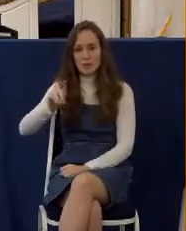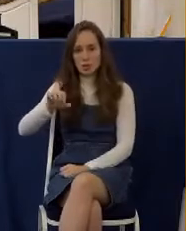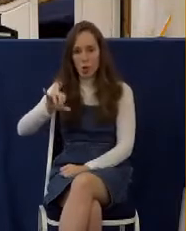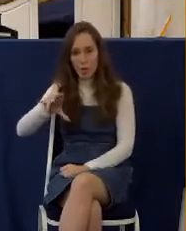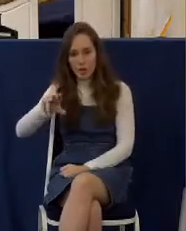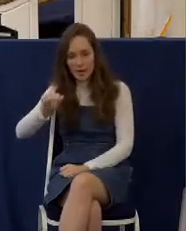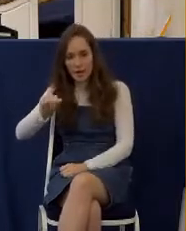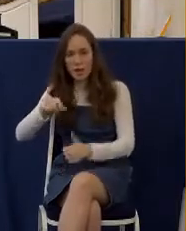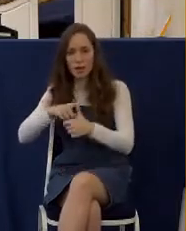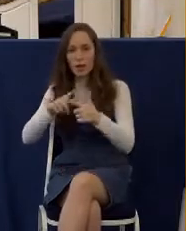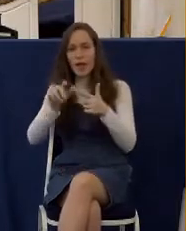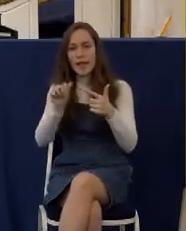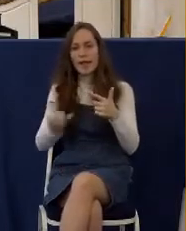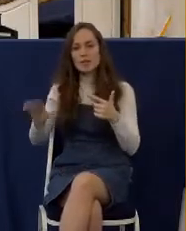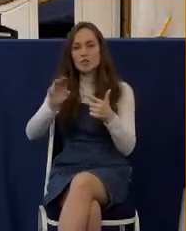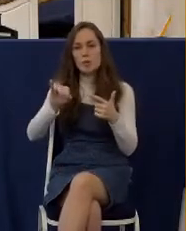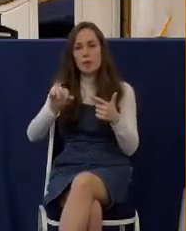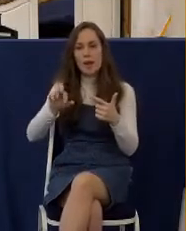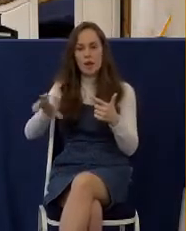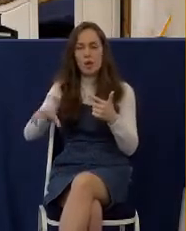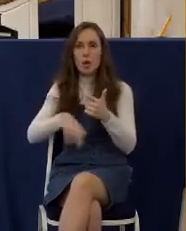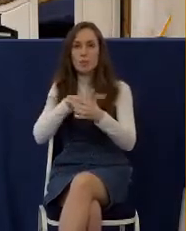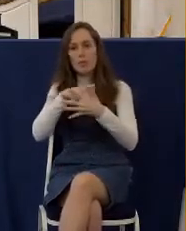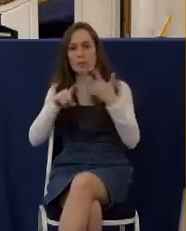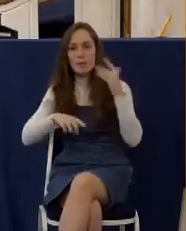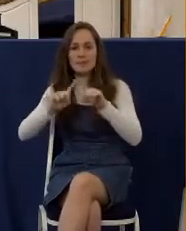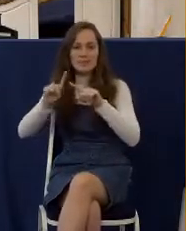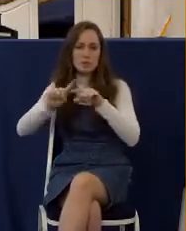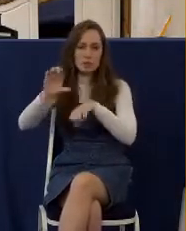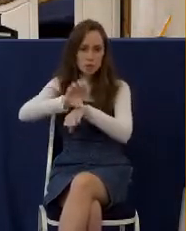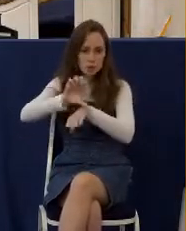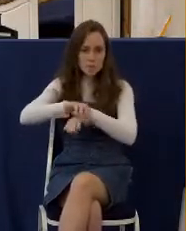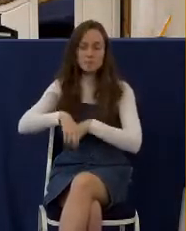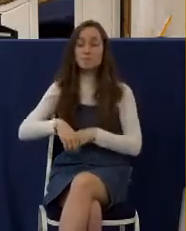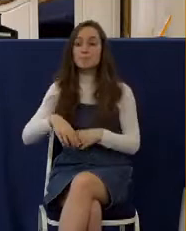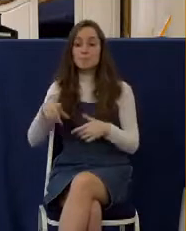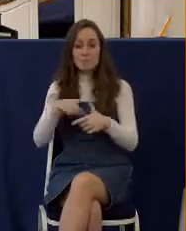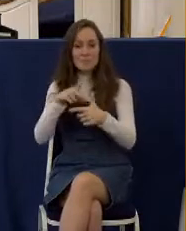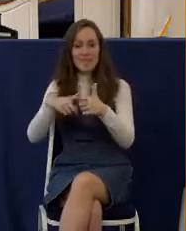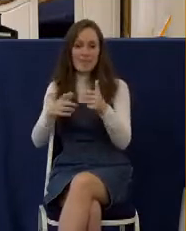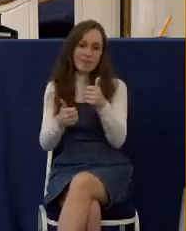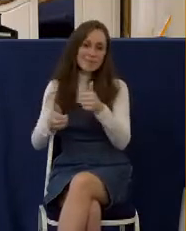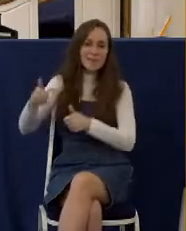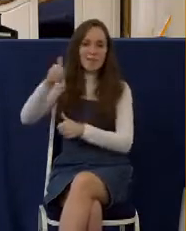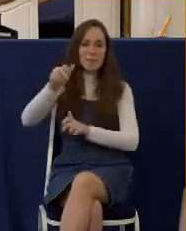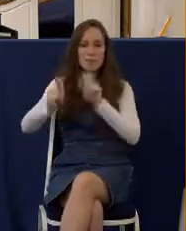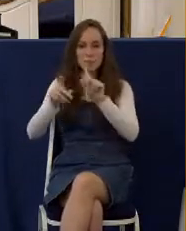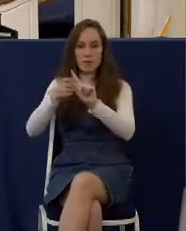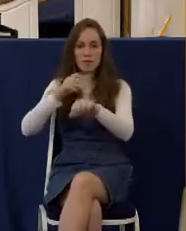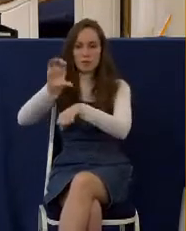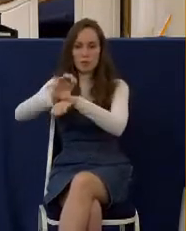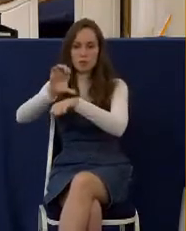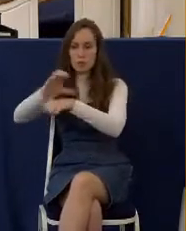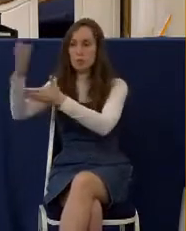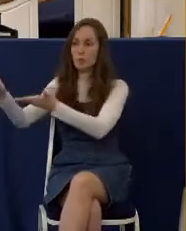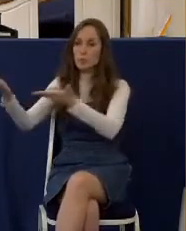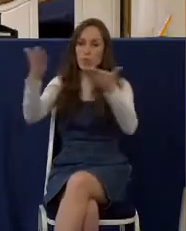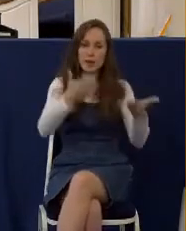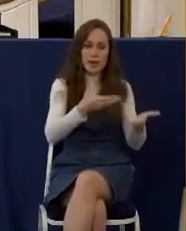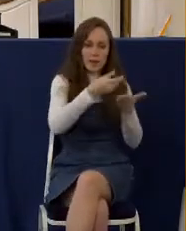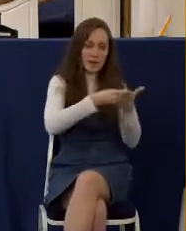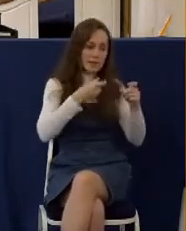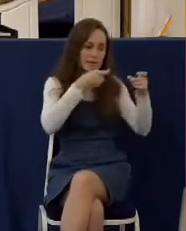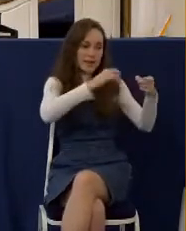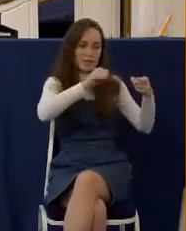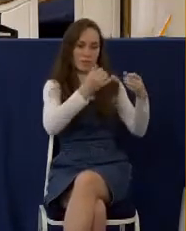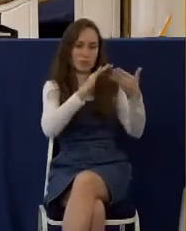Minor. And then he had delegates from each of these churches take this offering to the church in Jerusalem. Now, why did he do that? Because there